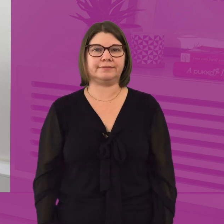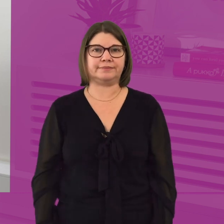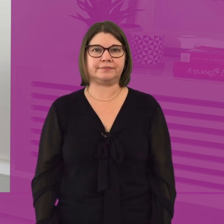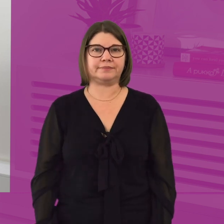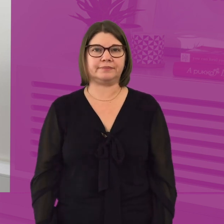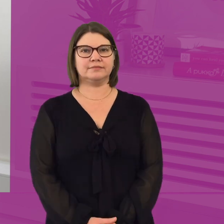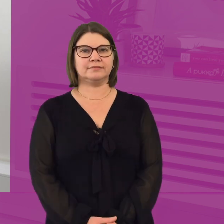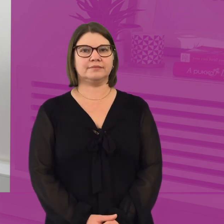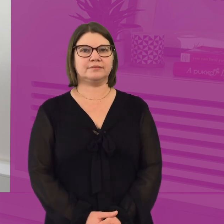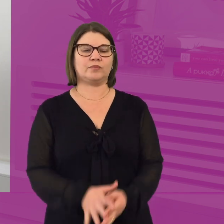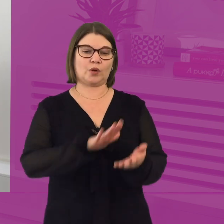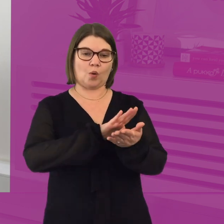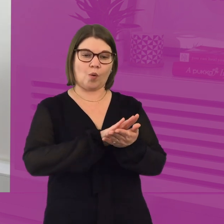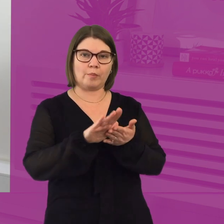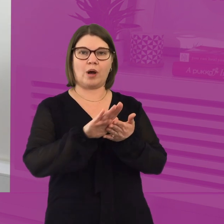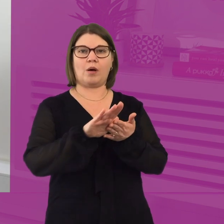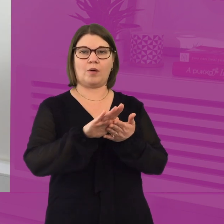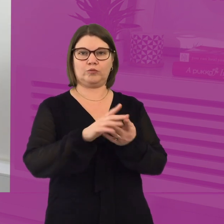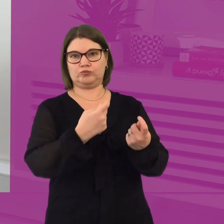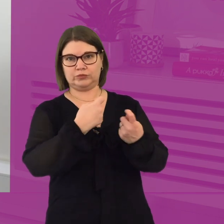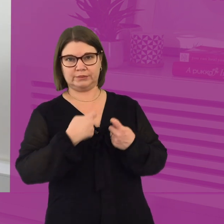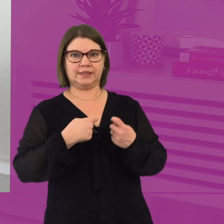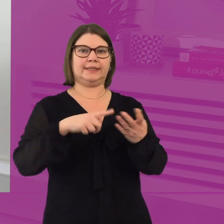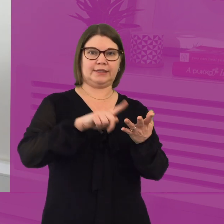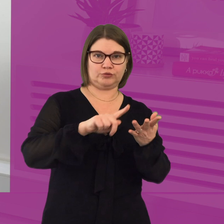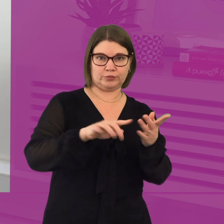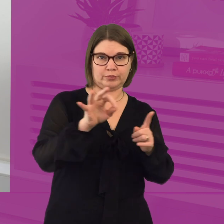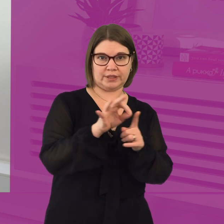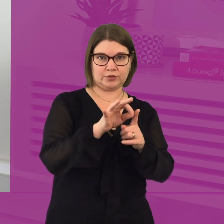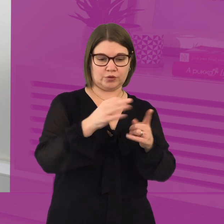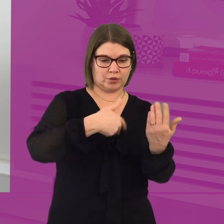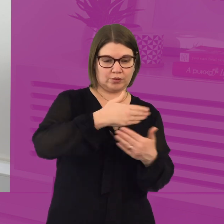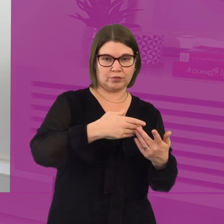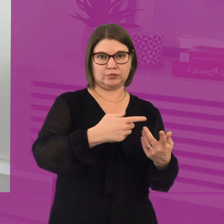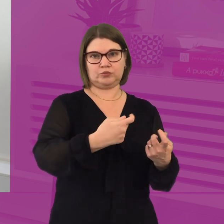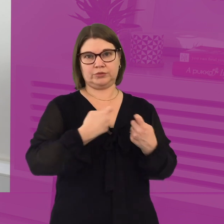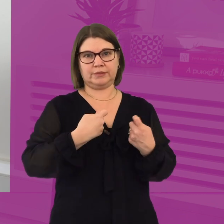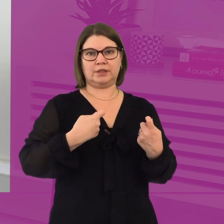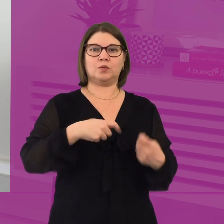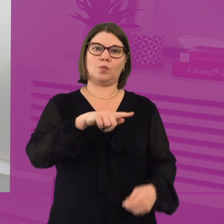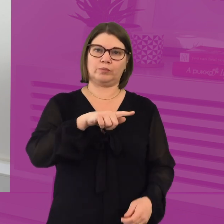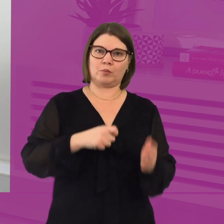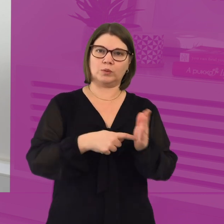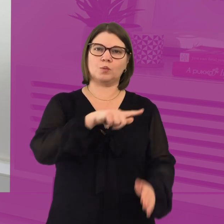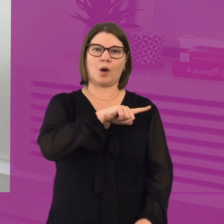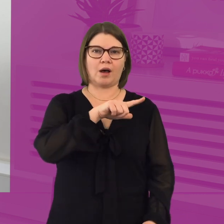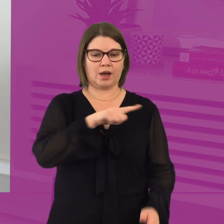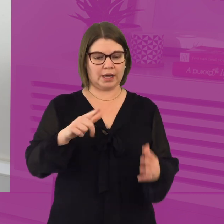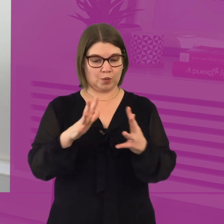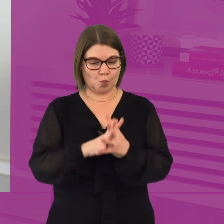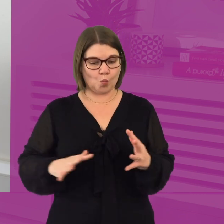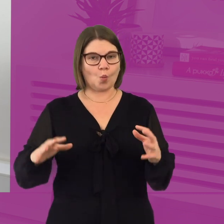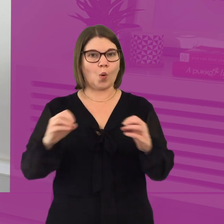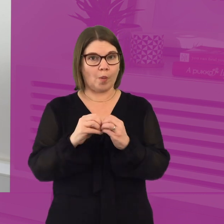a very small risk. The reason it's so important to take a progestogen alongside your estrogen if you